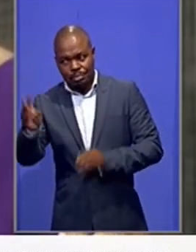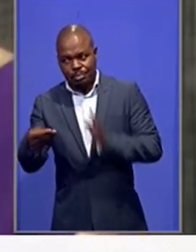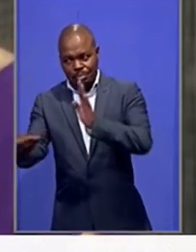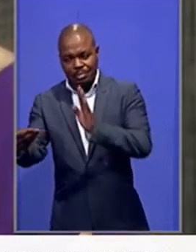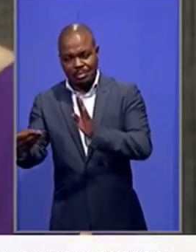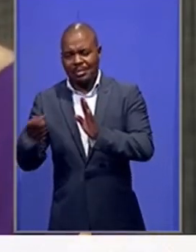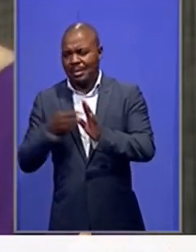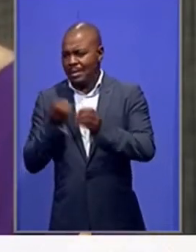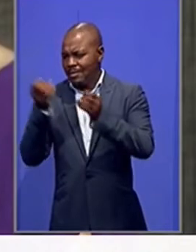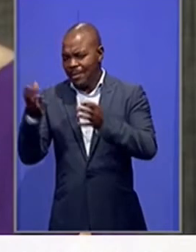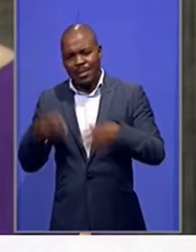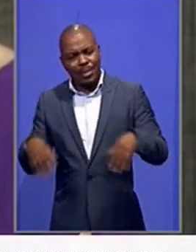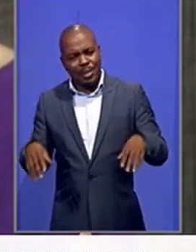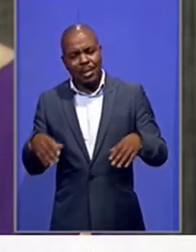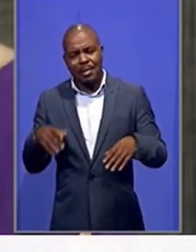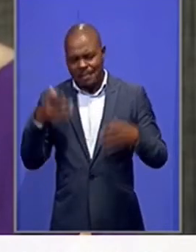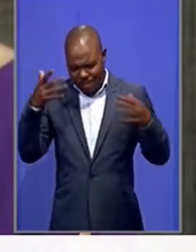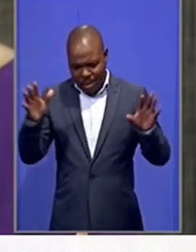Constitutional Court issue